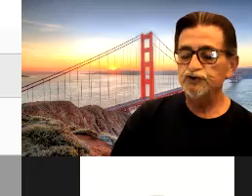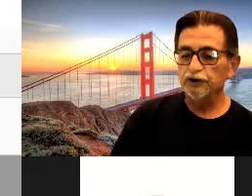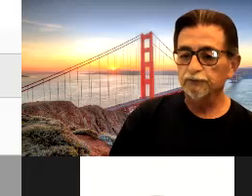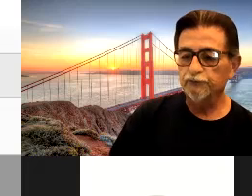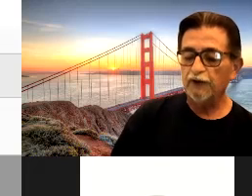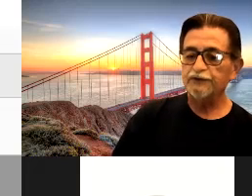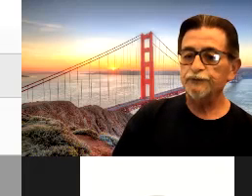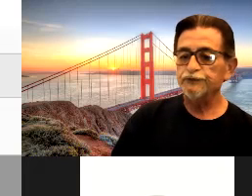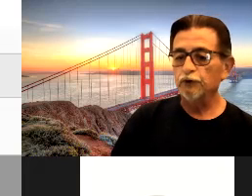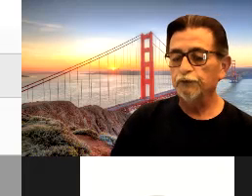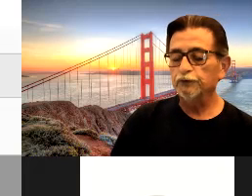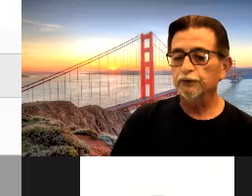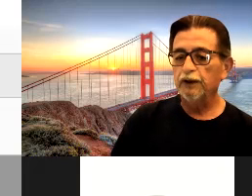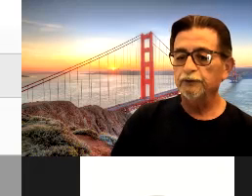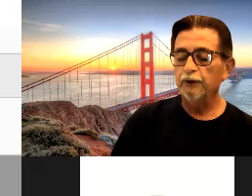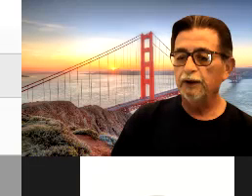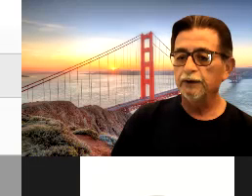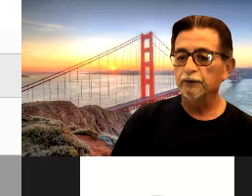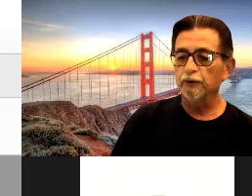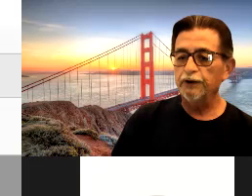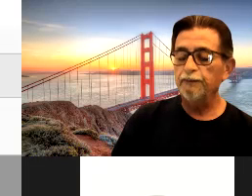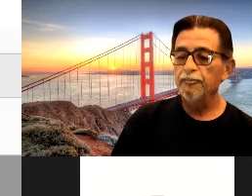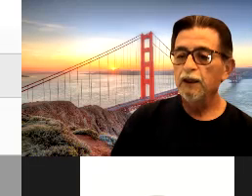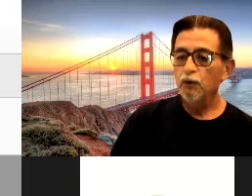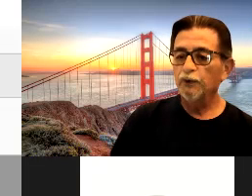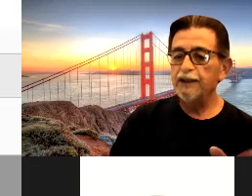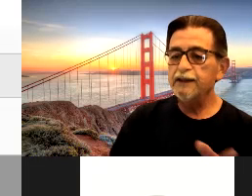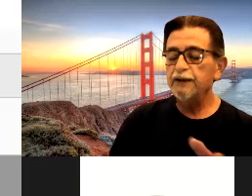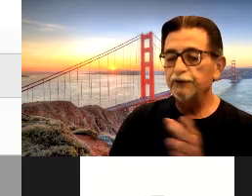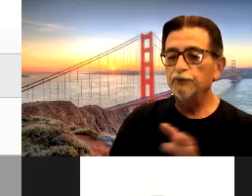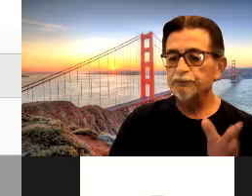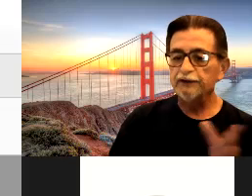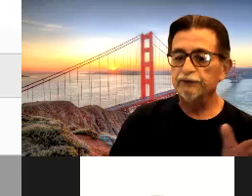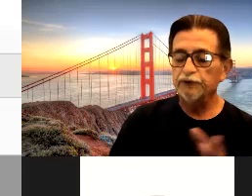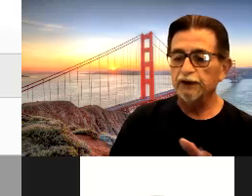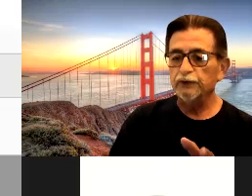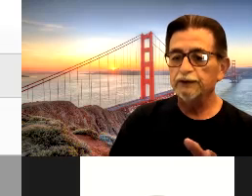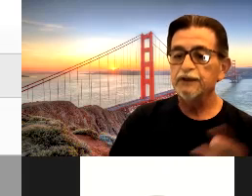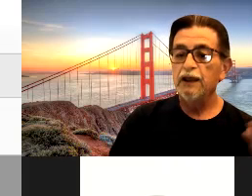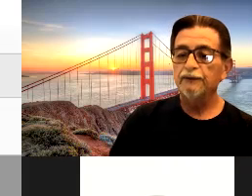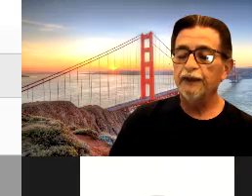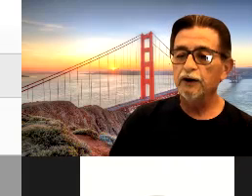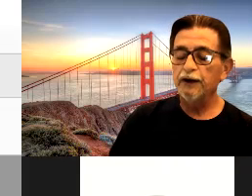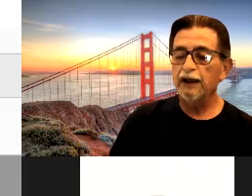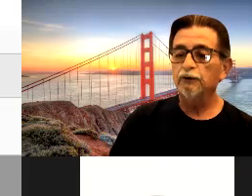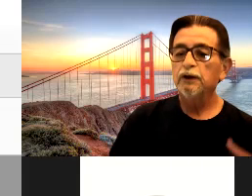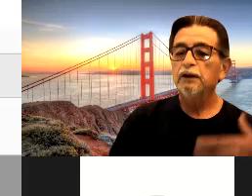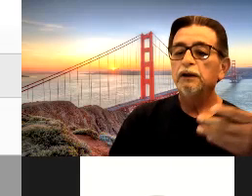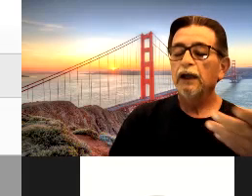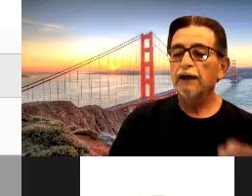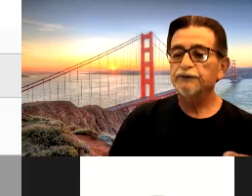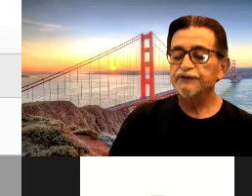next energy level, phosphorus, sulfur, and chlorine, when they gain their respective electrons, they are